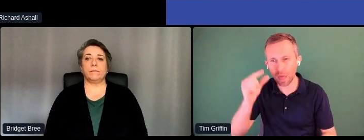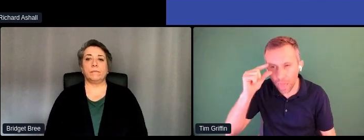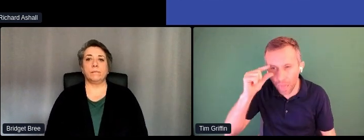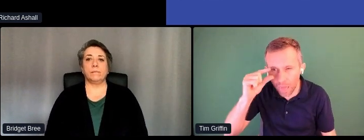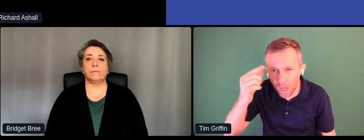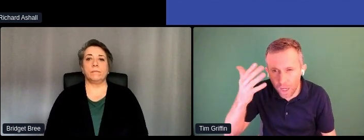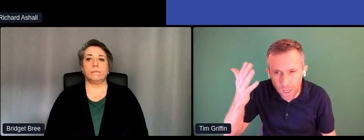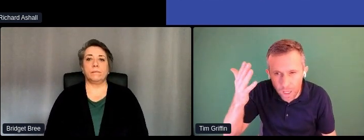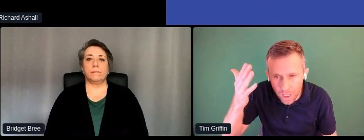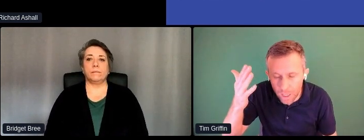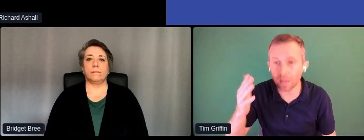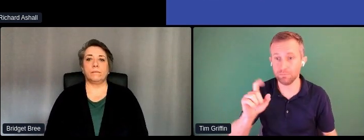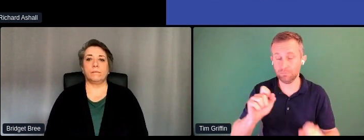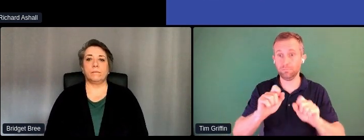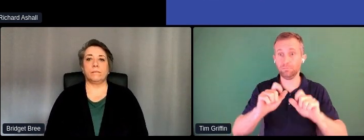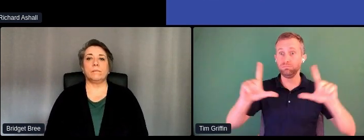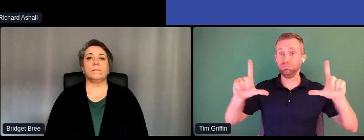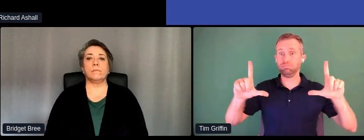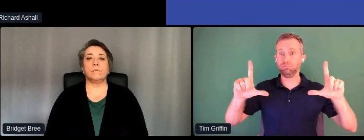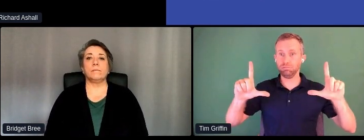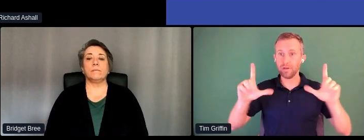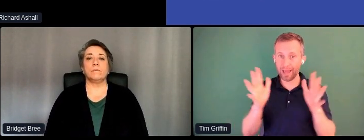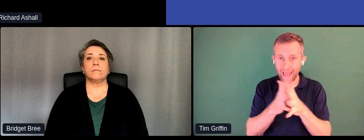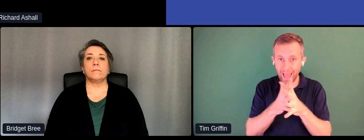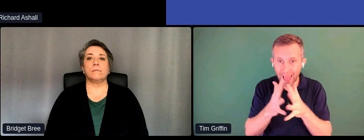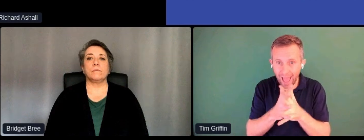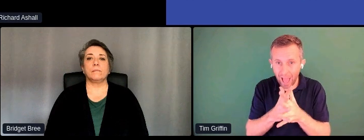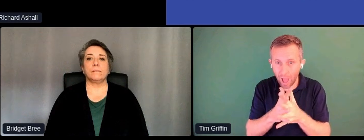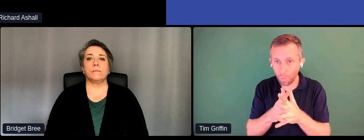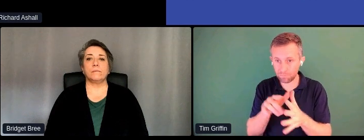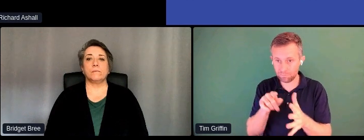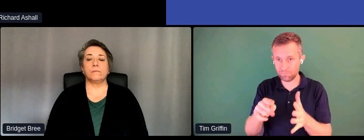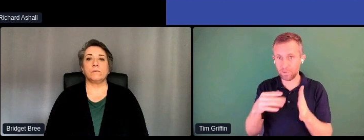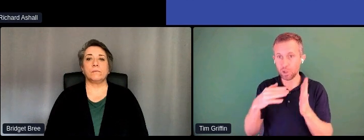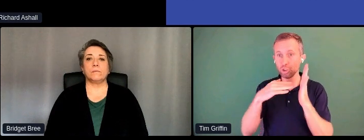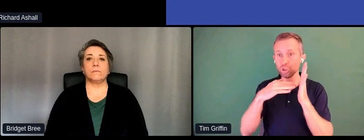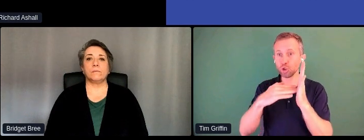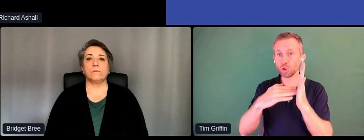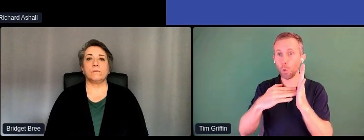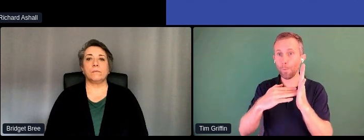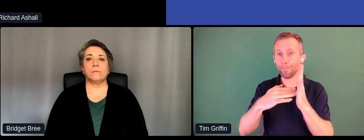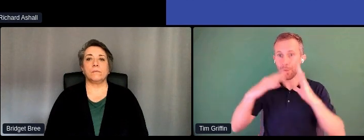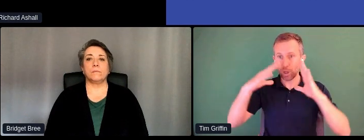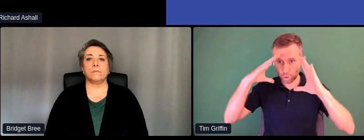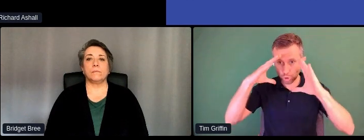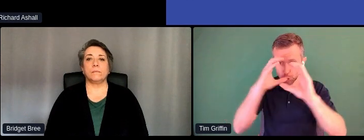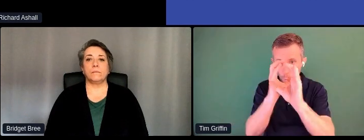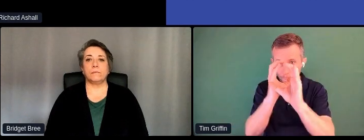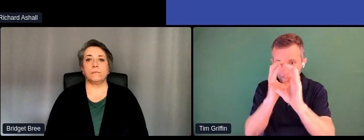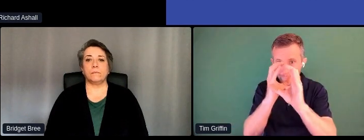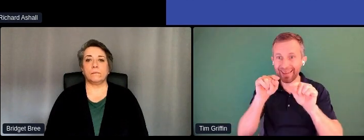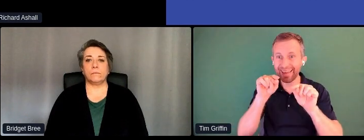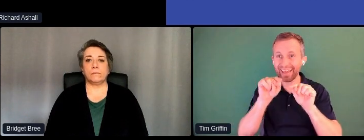have a dedicated buttons for zoom in and zoom out. and this allows you to